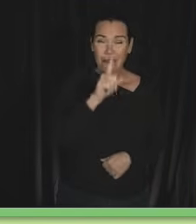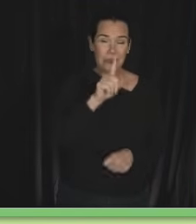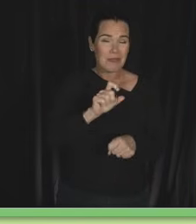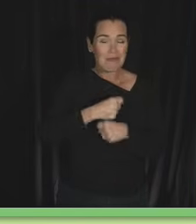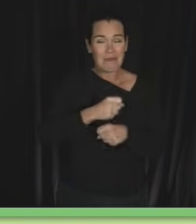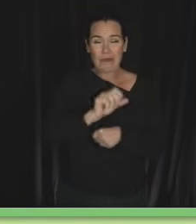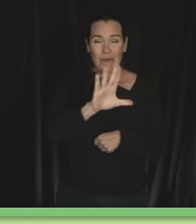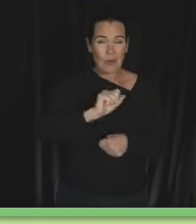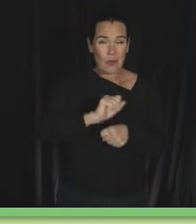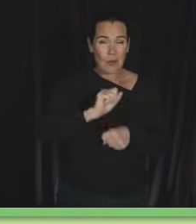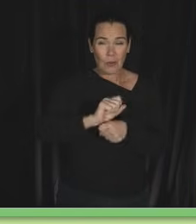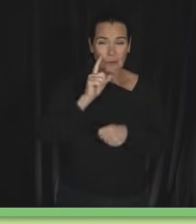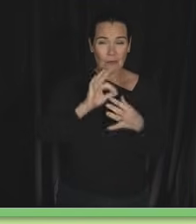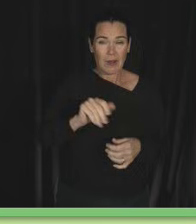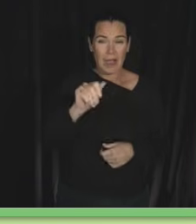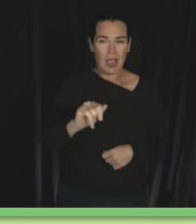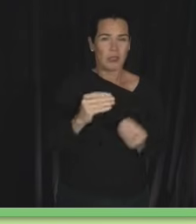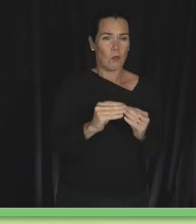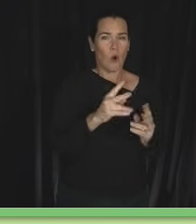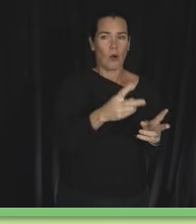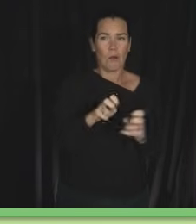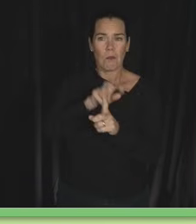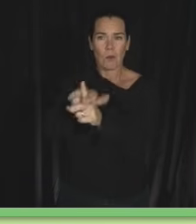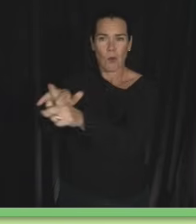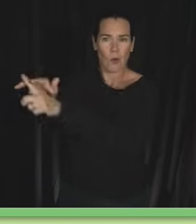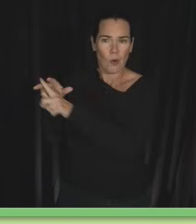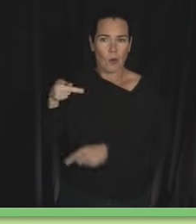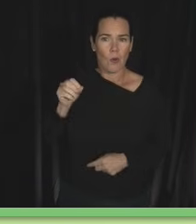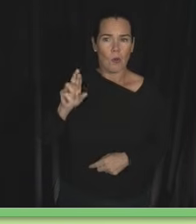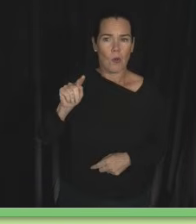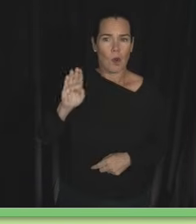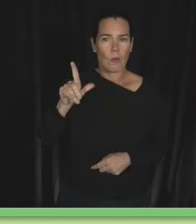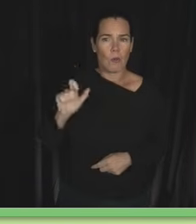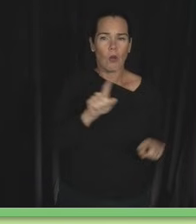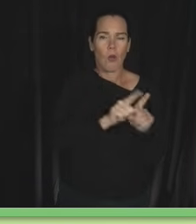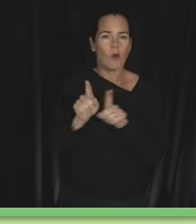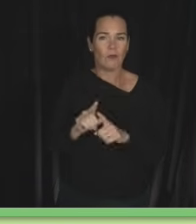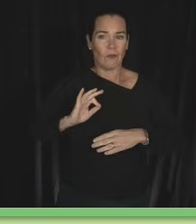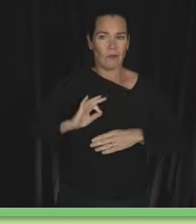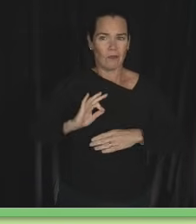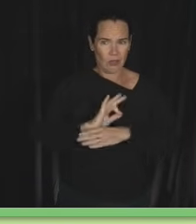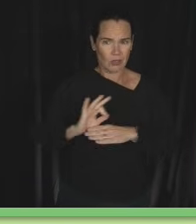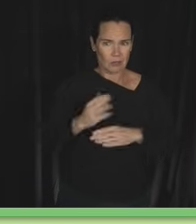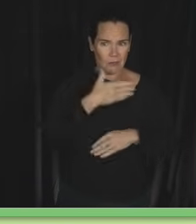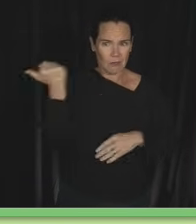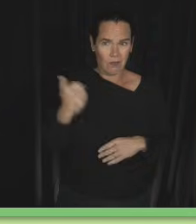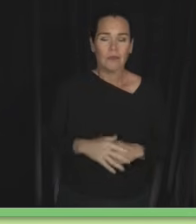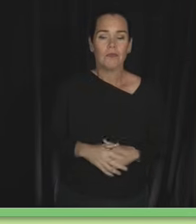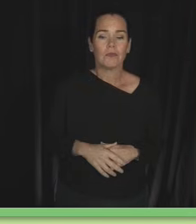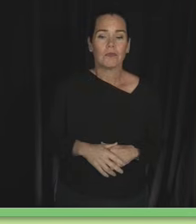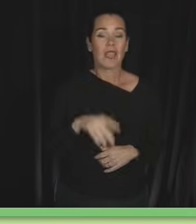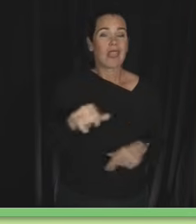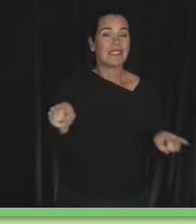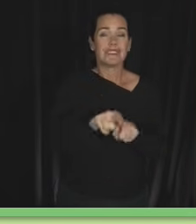workloads especially a lot more portable and functional. And this same approach is extending